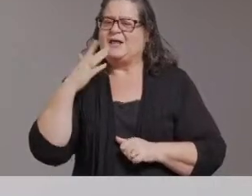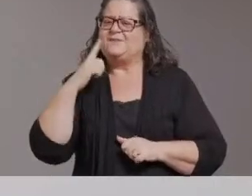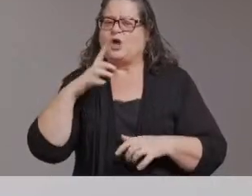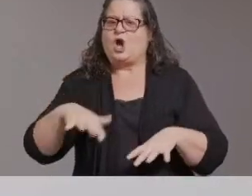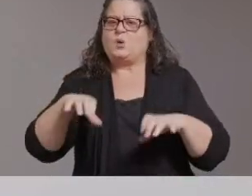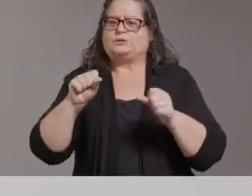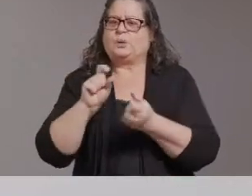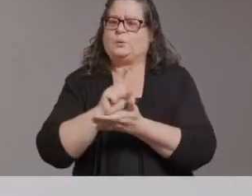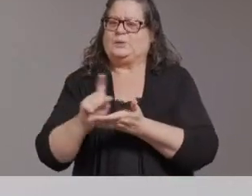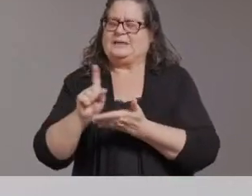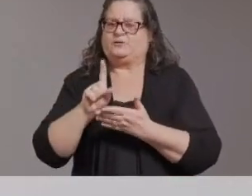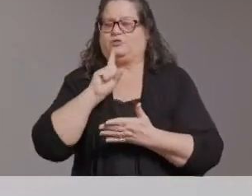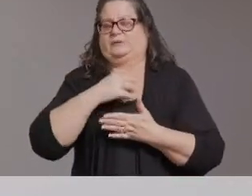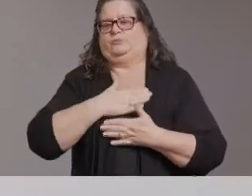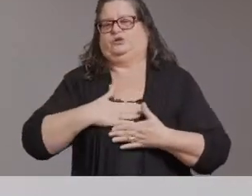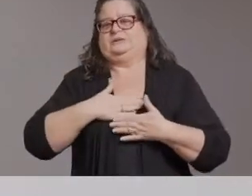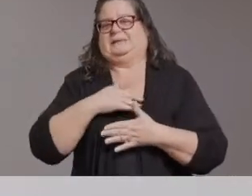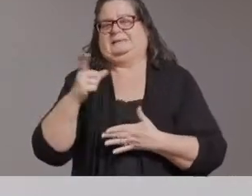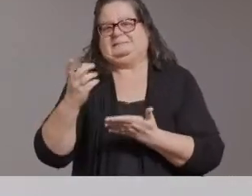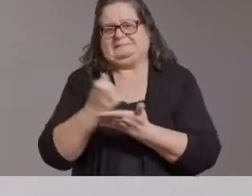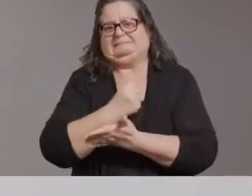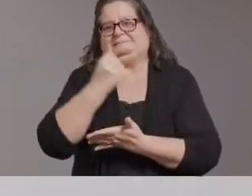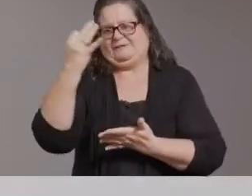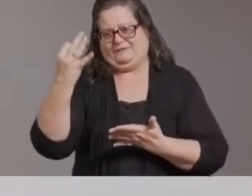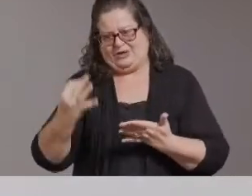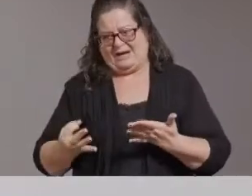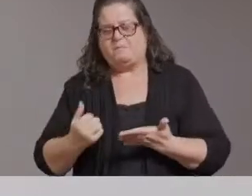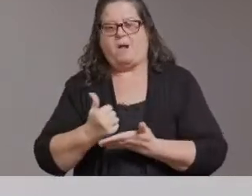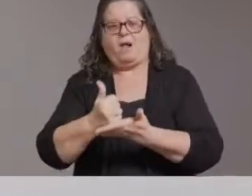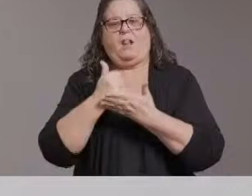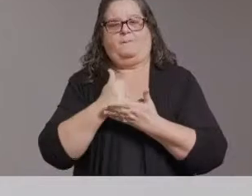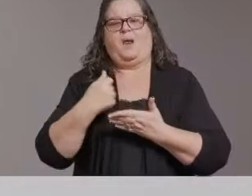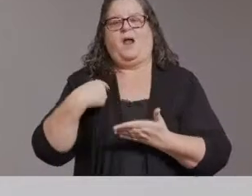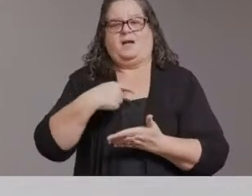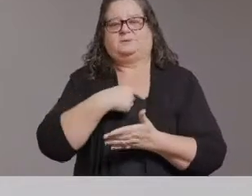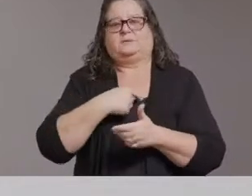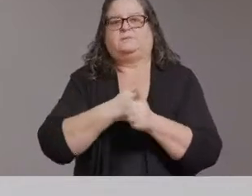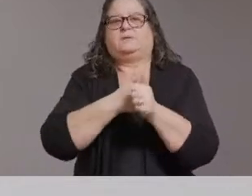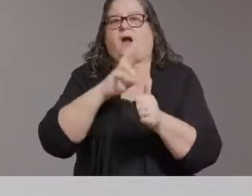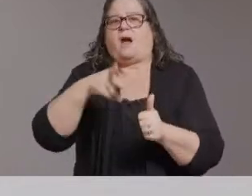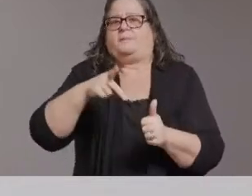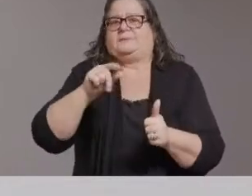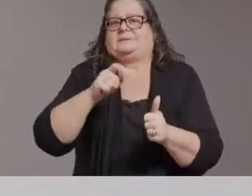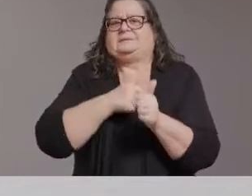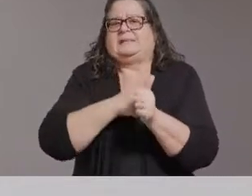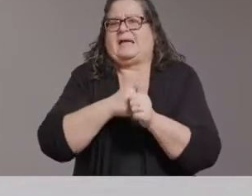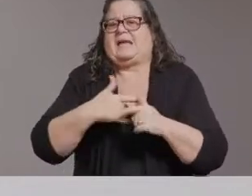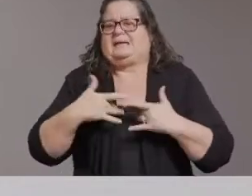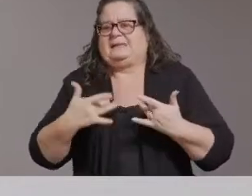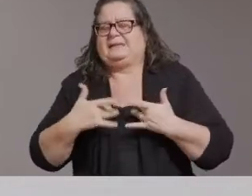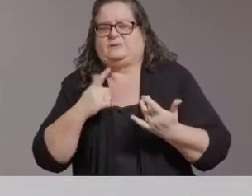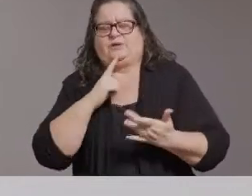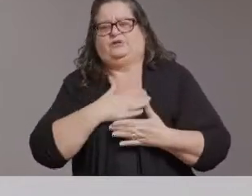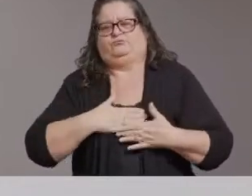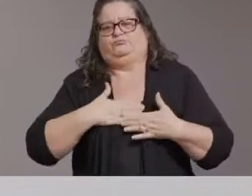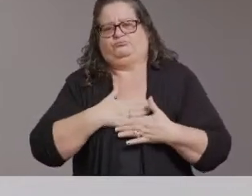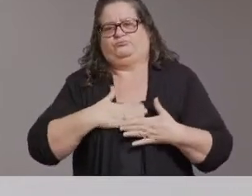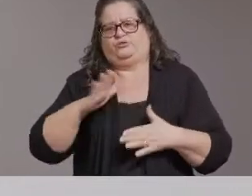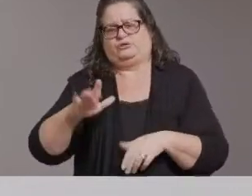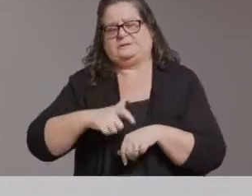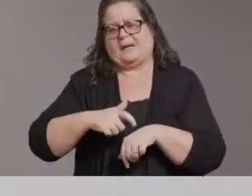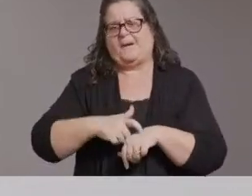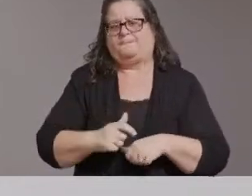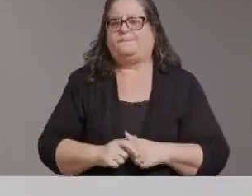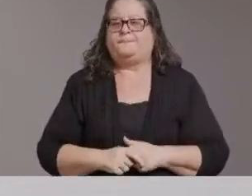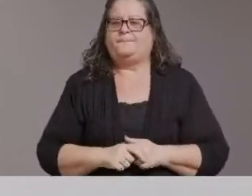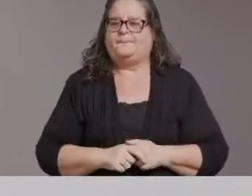appreciate you taking your Fridays. It really does help us keep up to date on what's going on, so we certainly appreciate you doing this. You